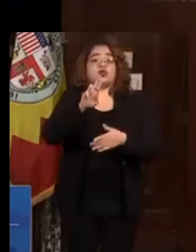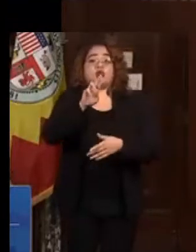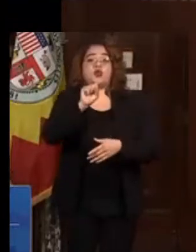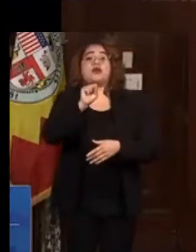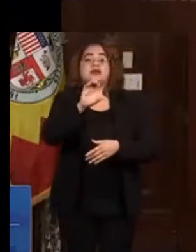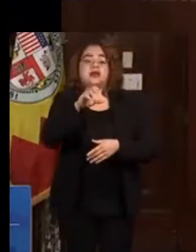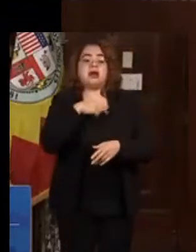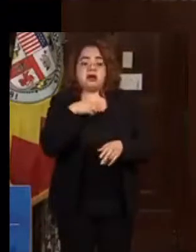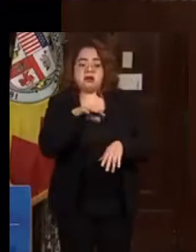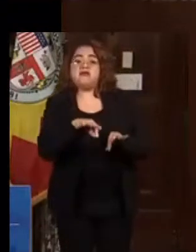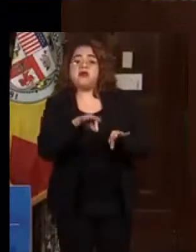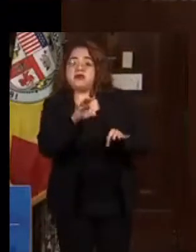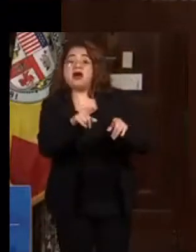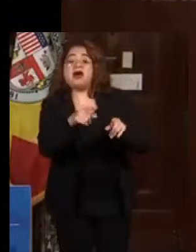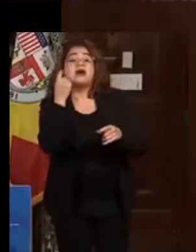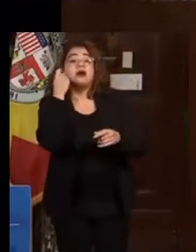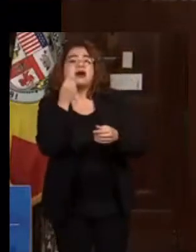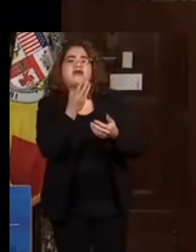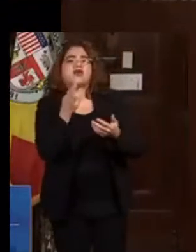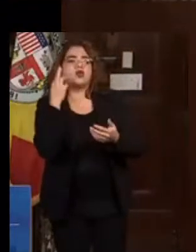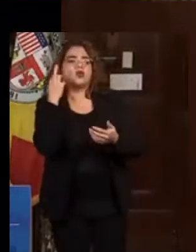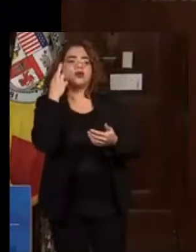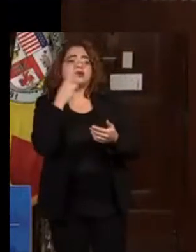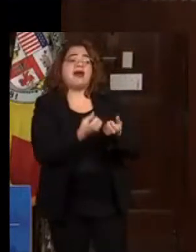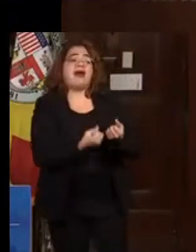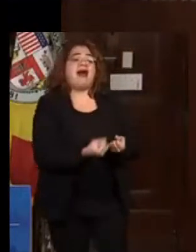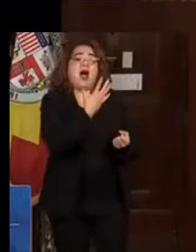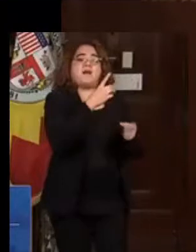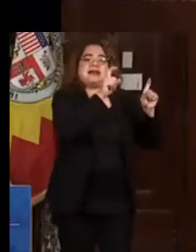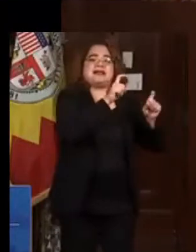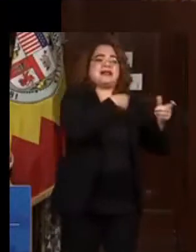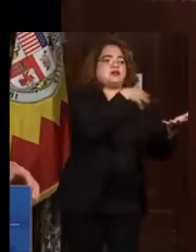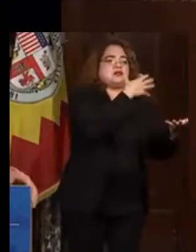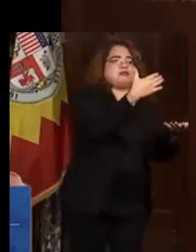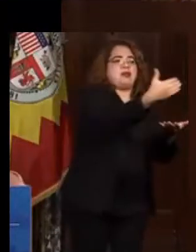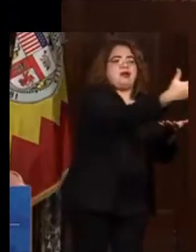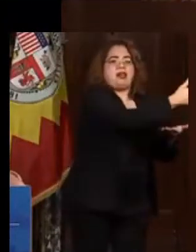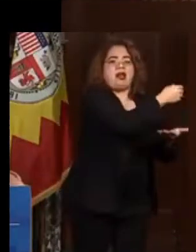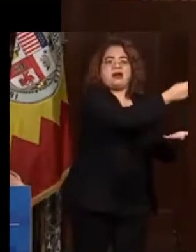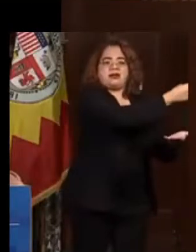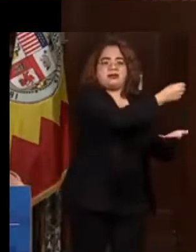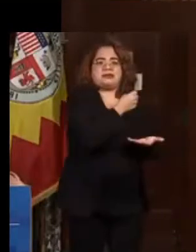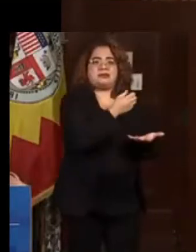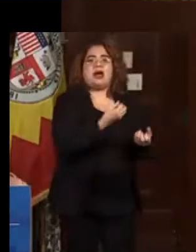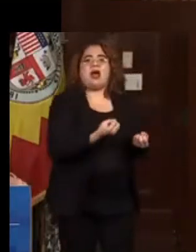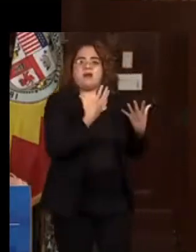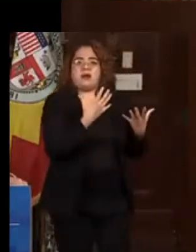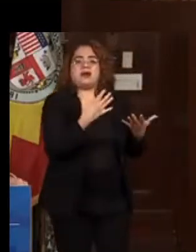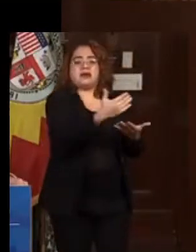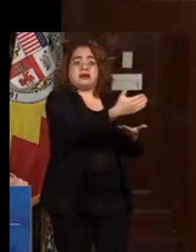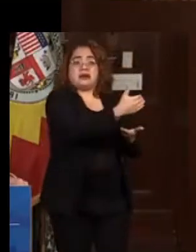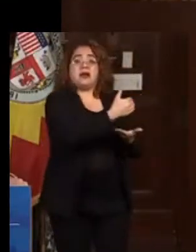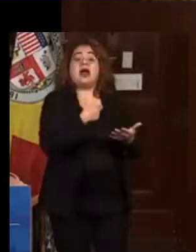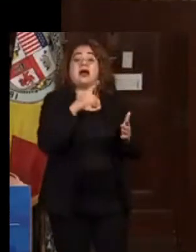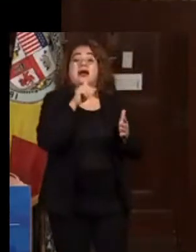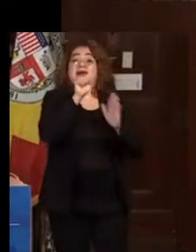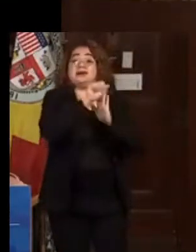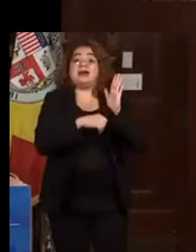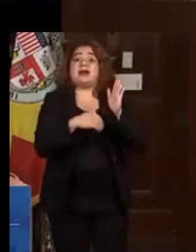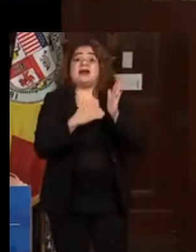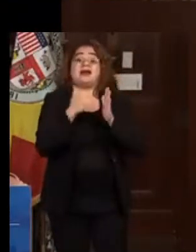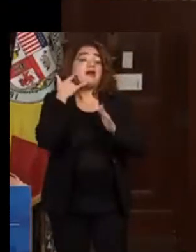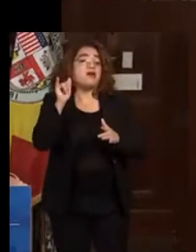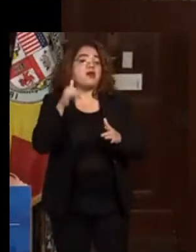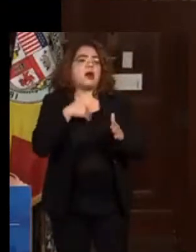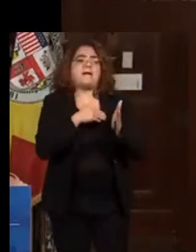couple factors at play. One is how many tests we can get. And the state of California is getting millions of those tests, so we're working with them